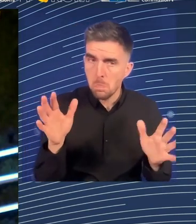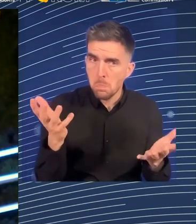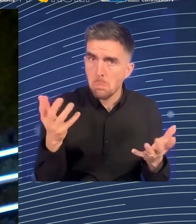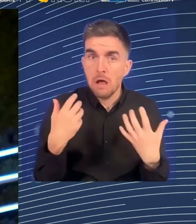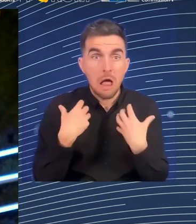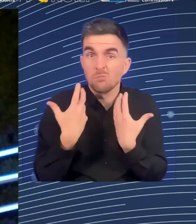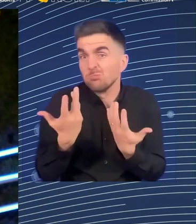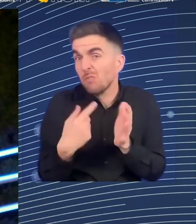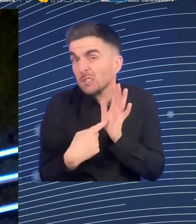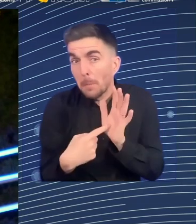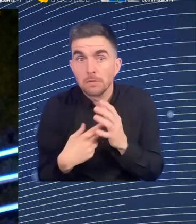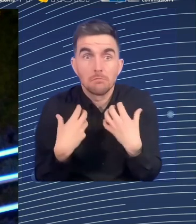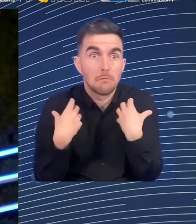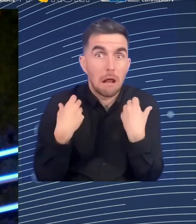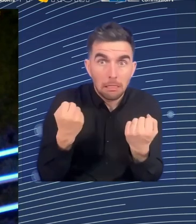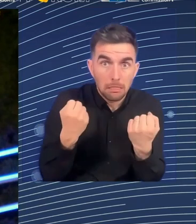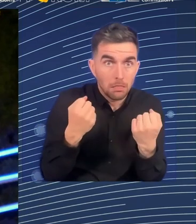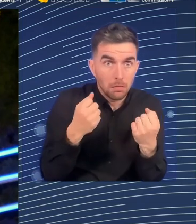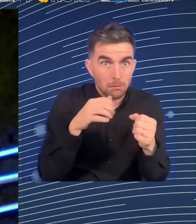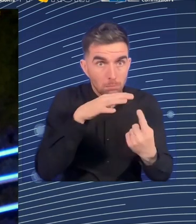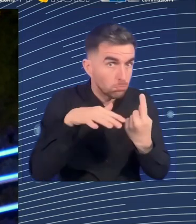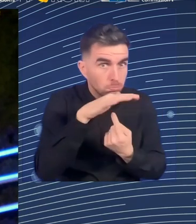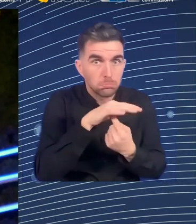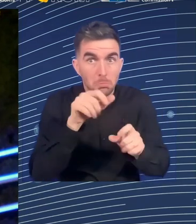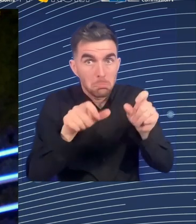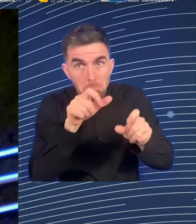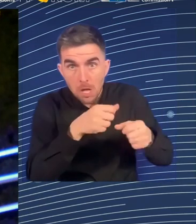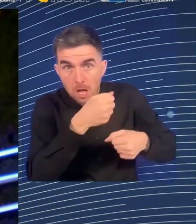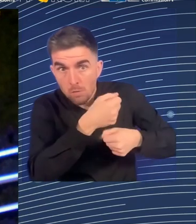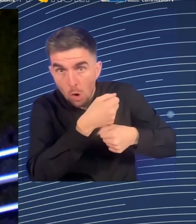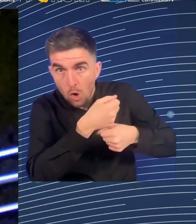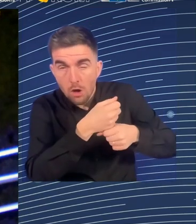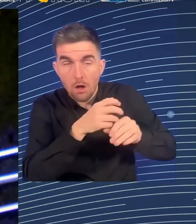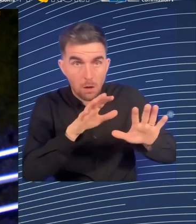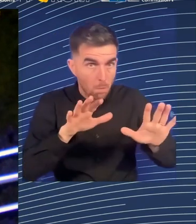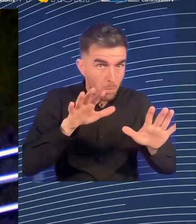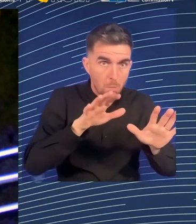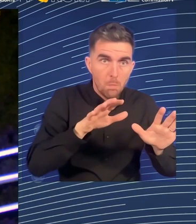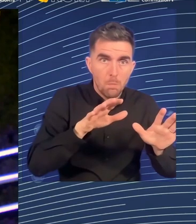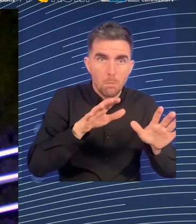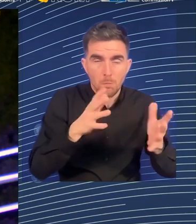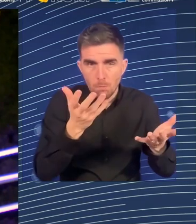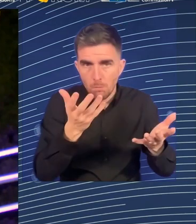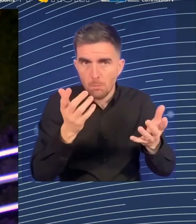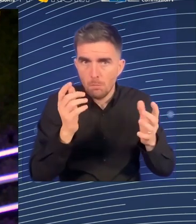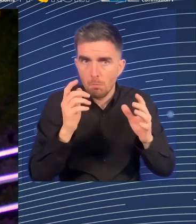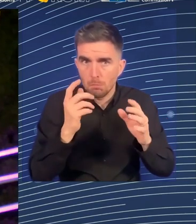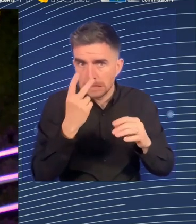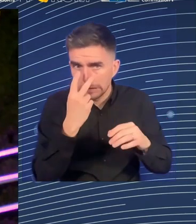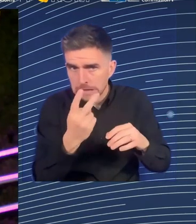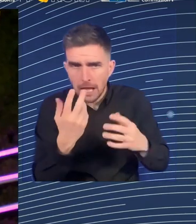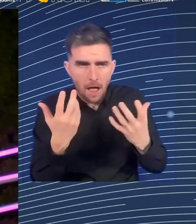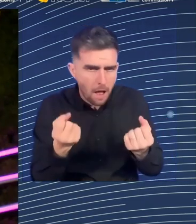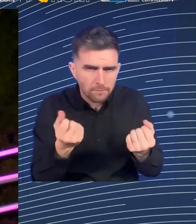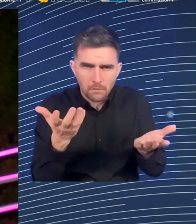be quite strong. Would this mean that we'll have a shortage for health associate professionals like nurses, for